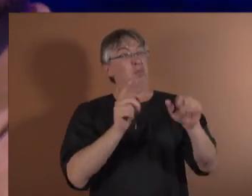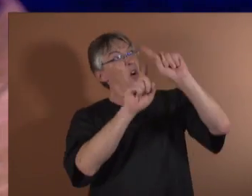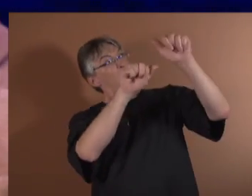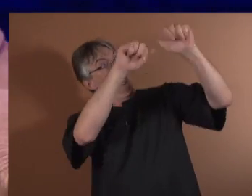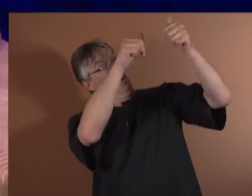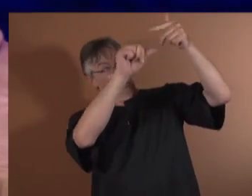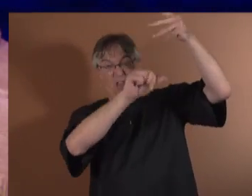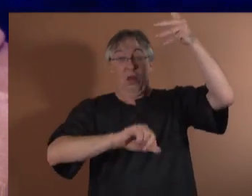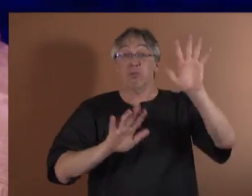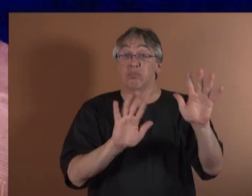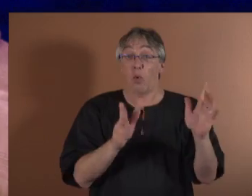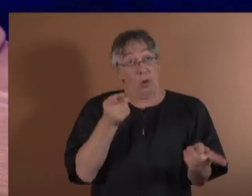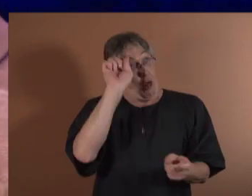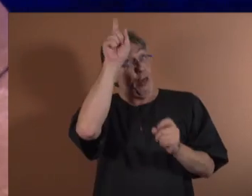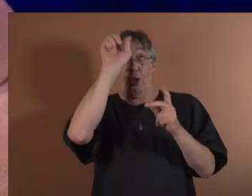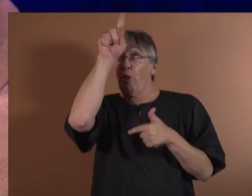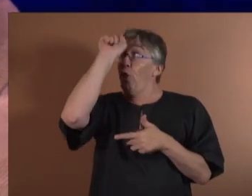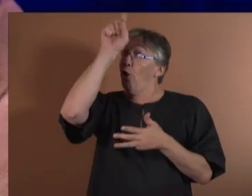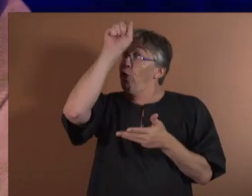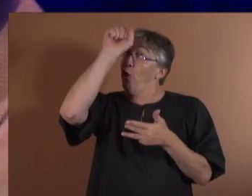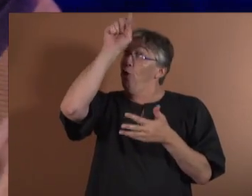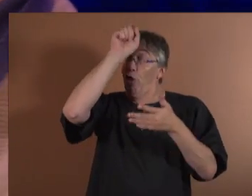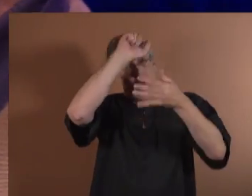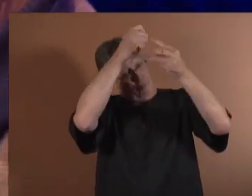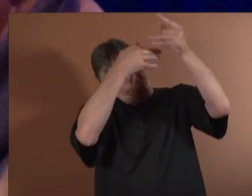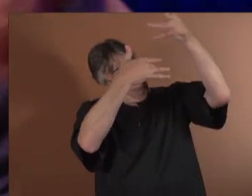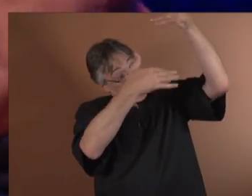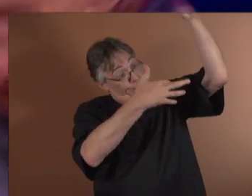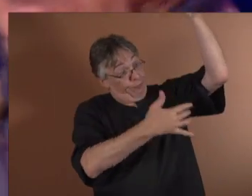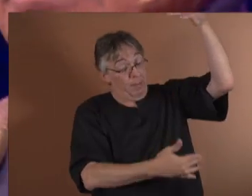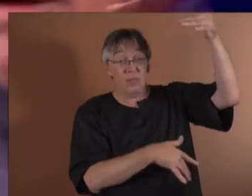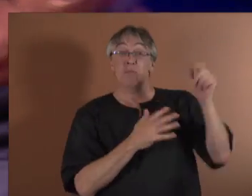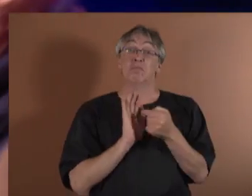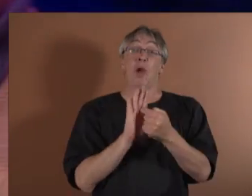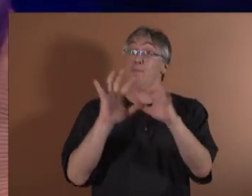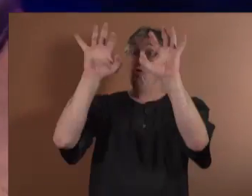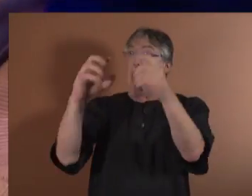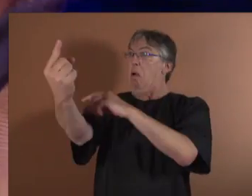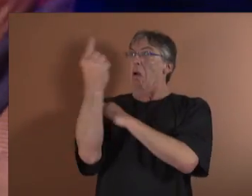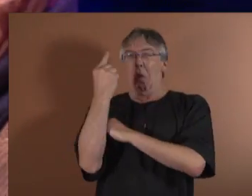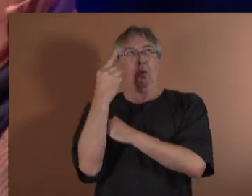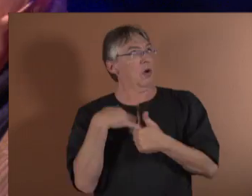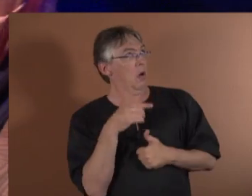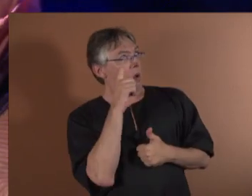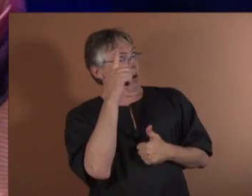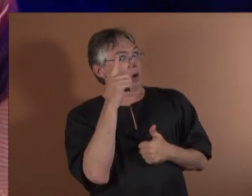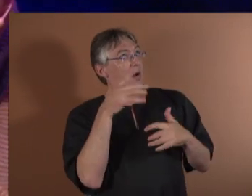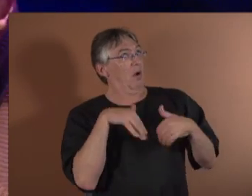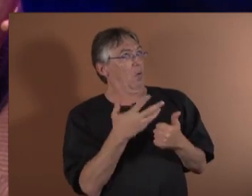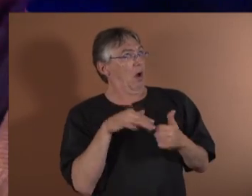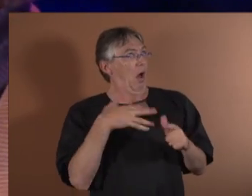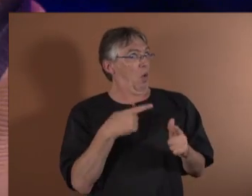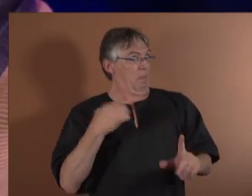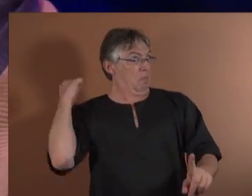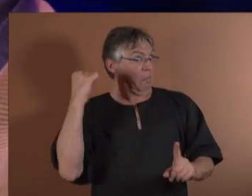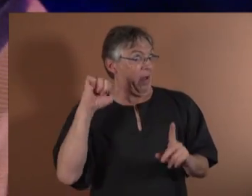just start to show up. What might be relevant about this situation? In terms of the bear, how big's the bear? How big am I? How sharp is my